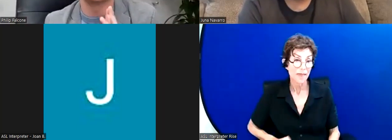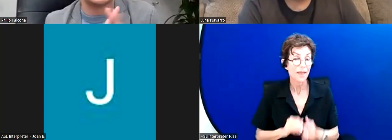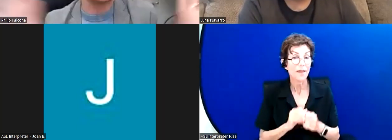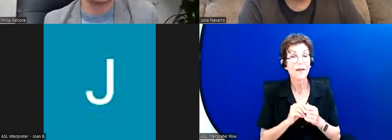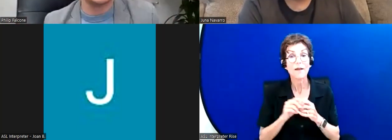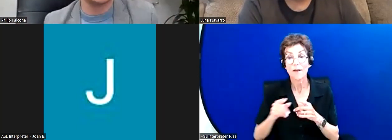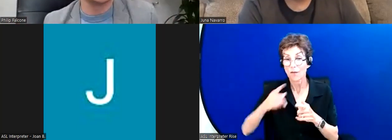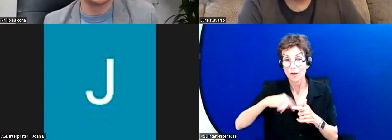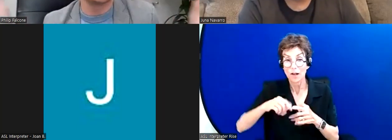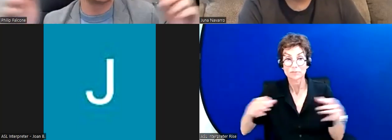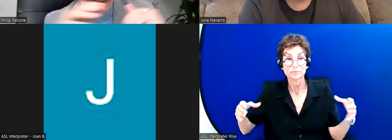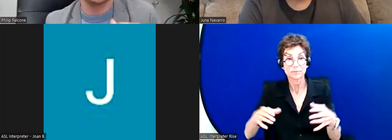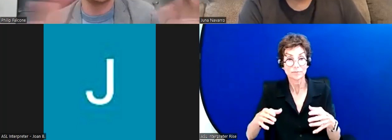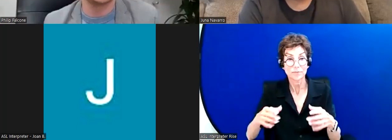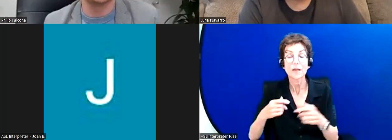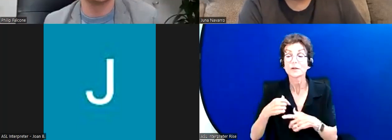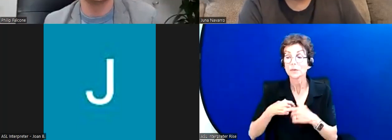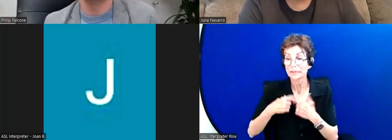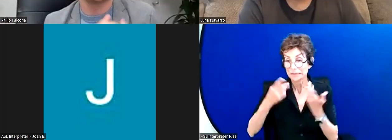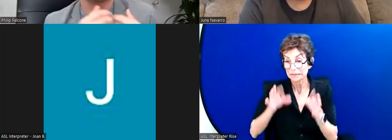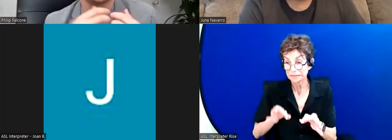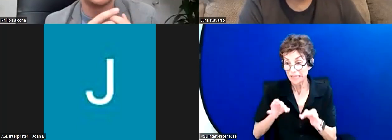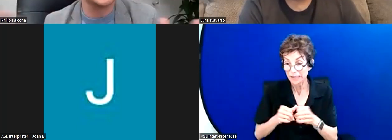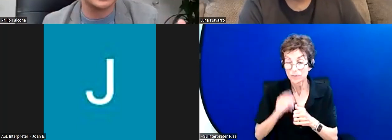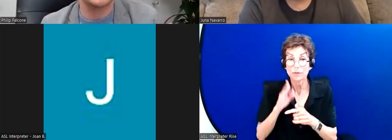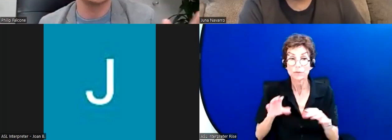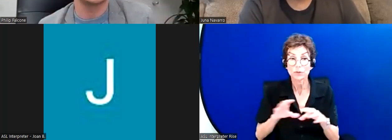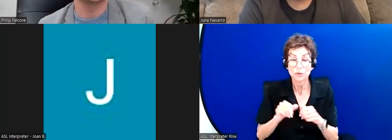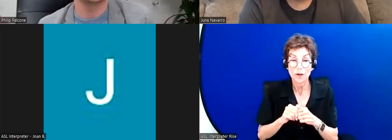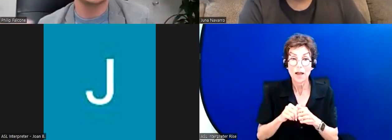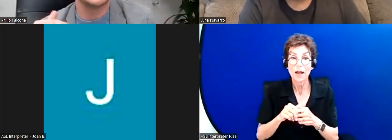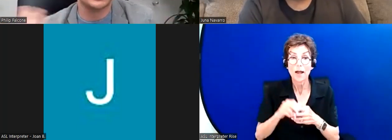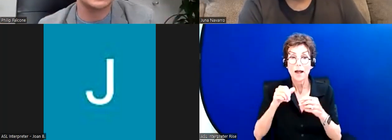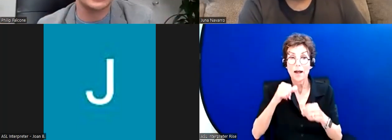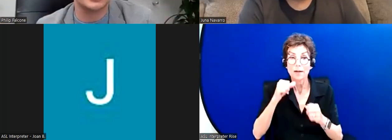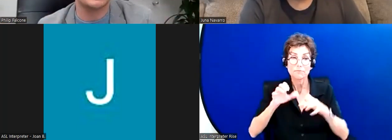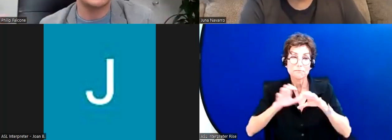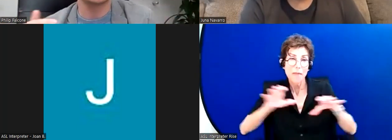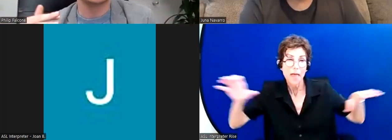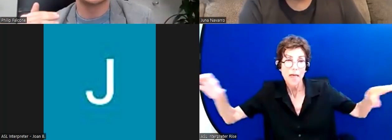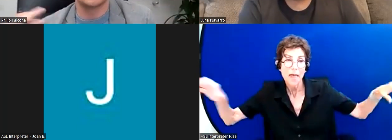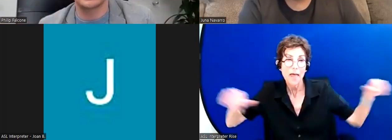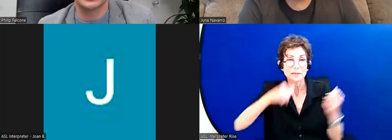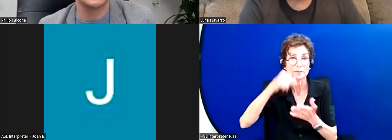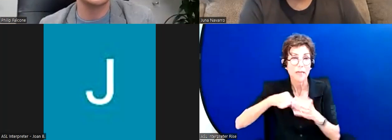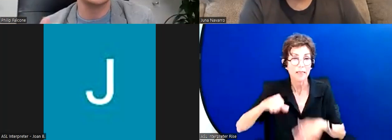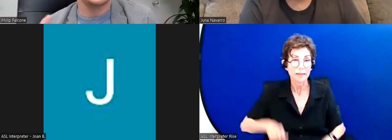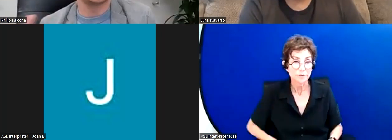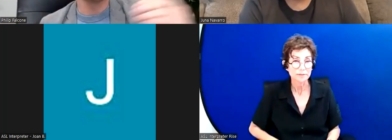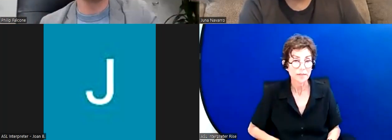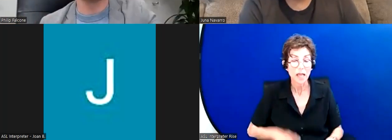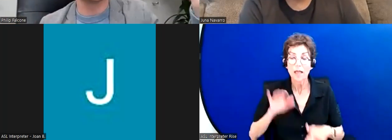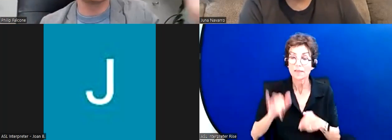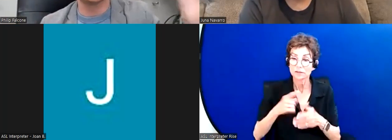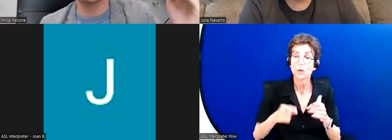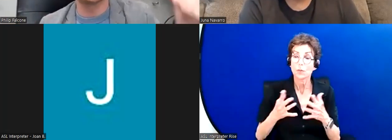going to do a mass mailing, a bulk mailing to all these people saying that we're launching this program. This is what it's going to be about. This is what we want to do. And